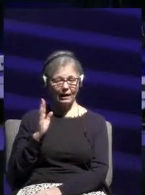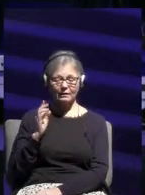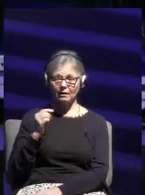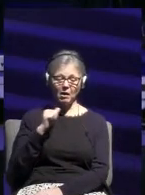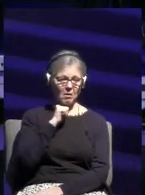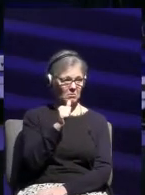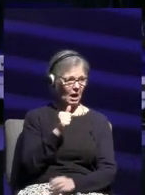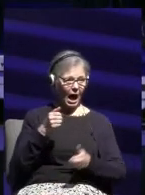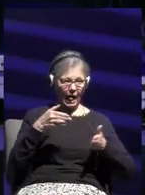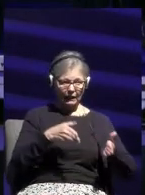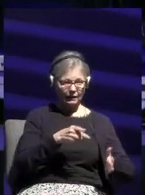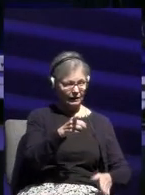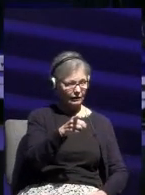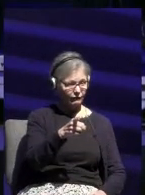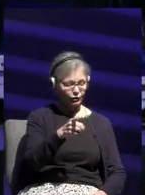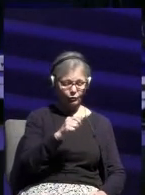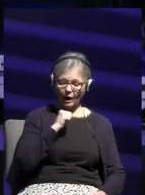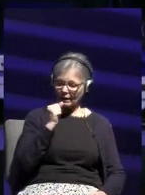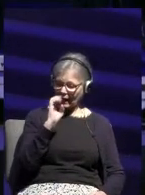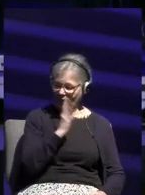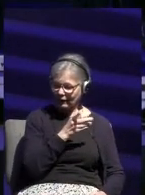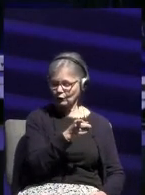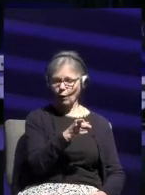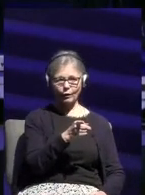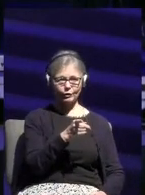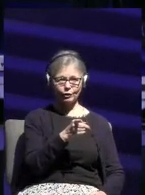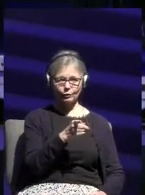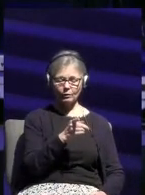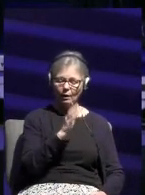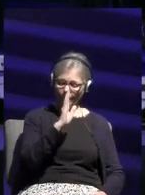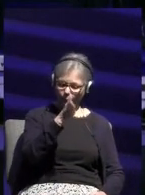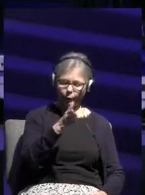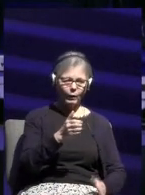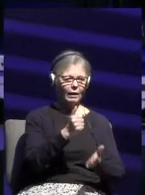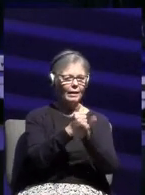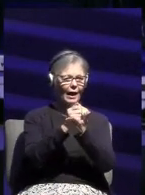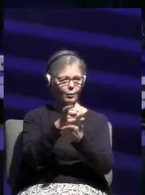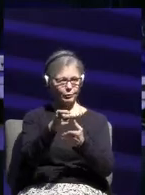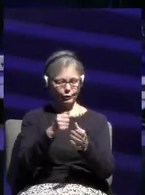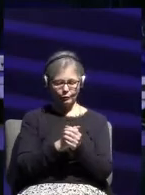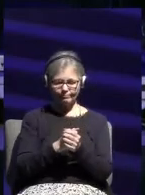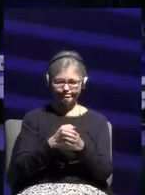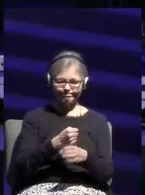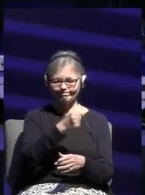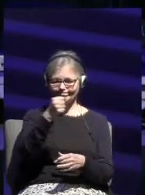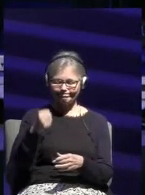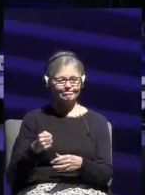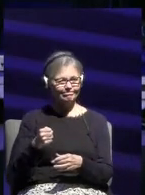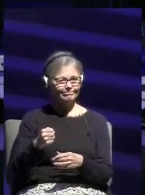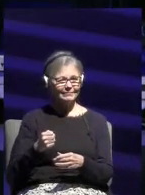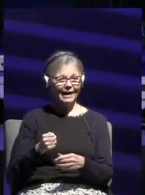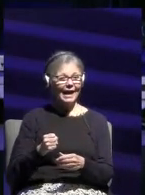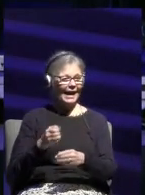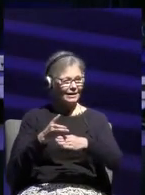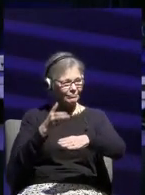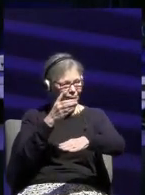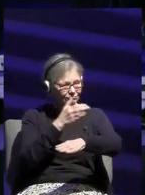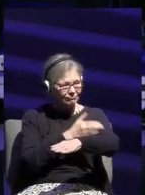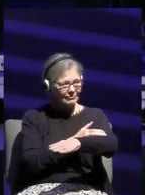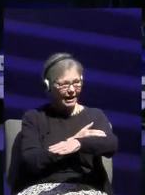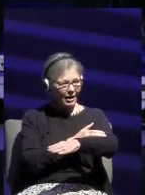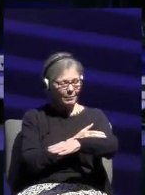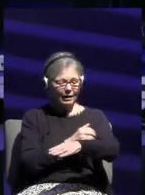not going to leave you, I'm not going to forsake you, that I'm going to bring you out so I can bring you up, and I'm